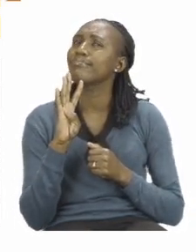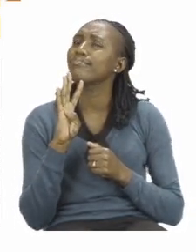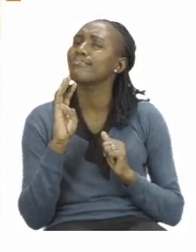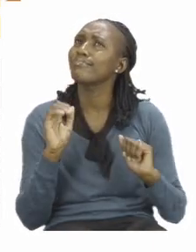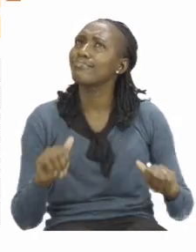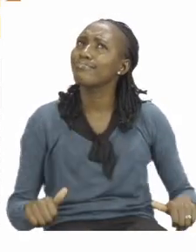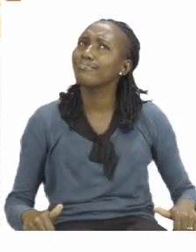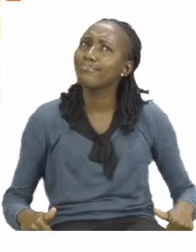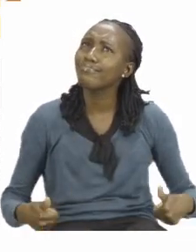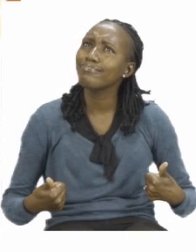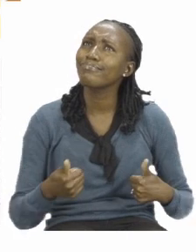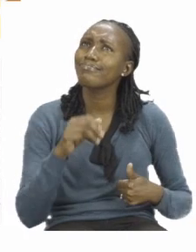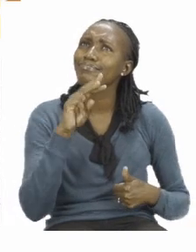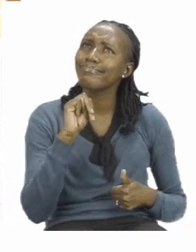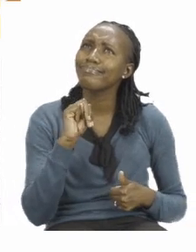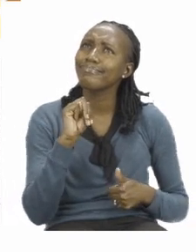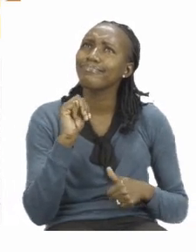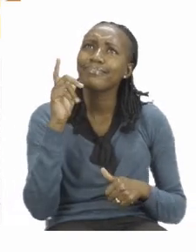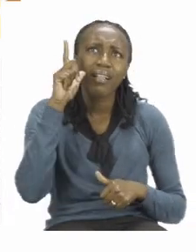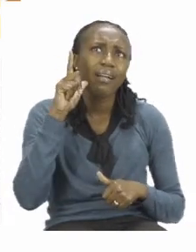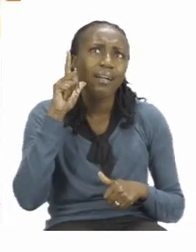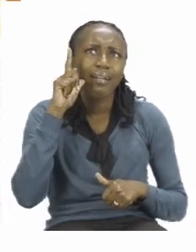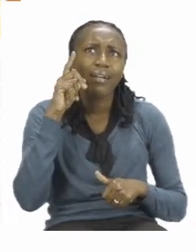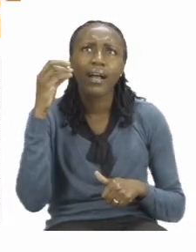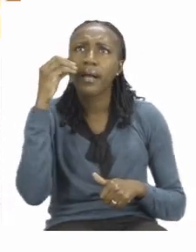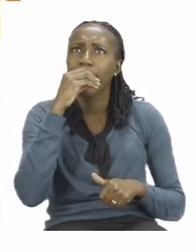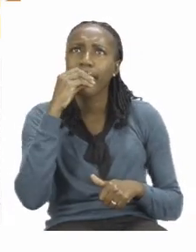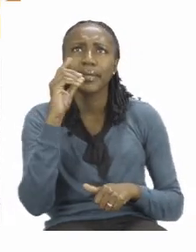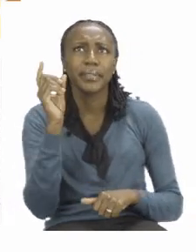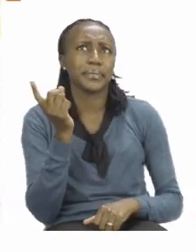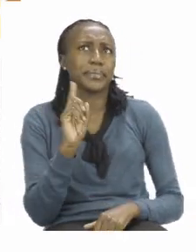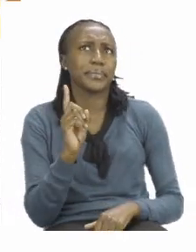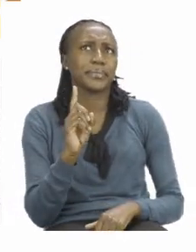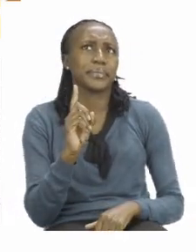what does Mike eat for lunch?